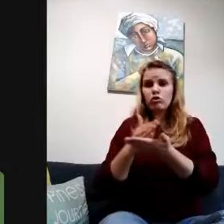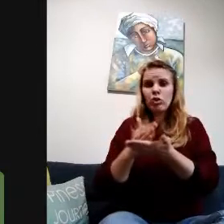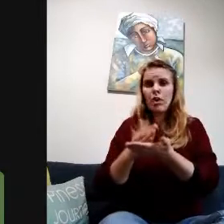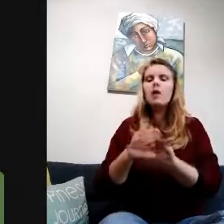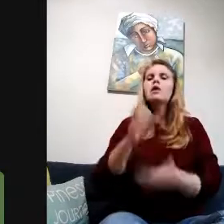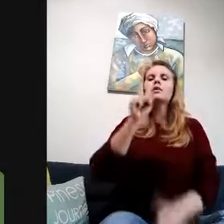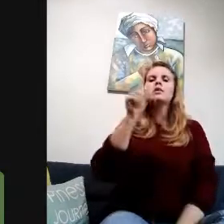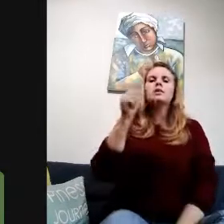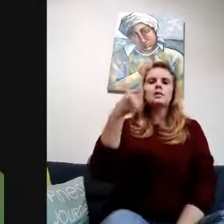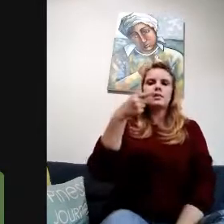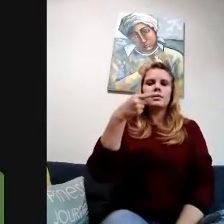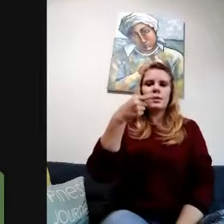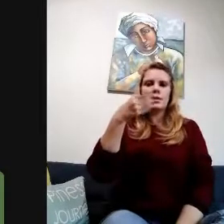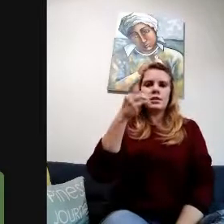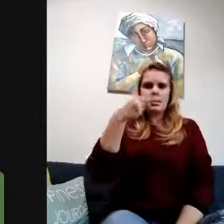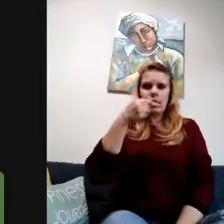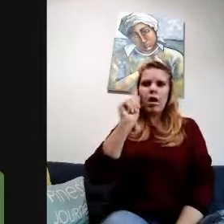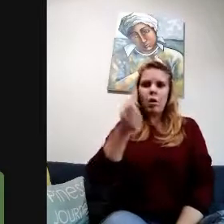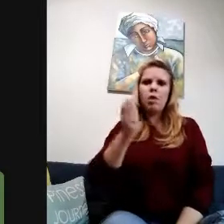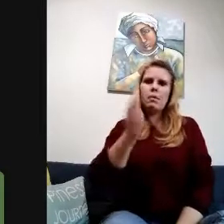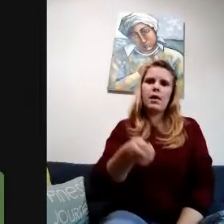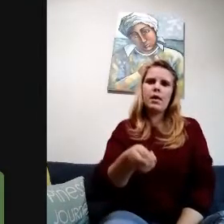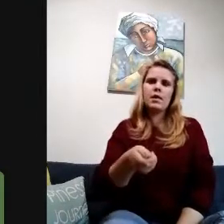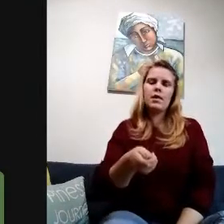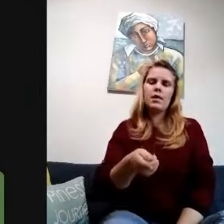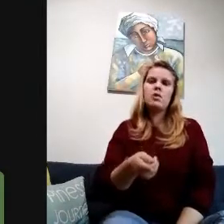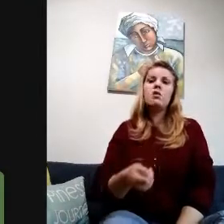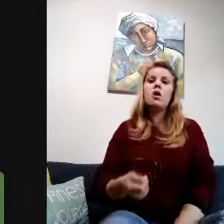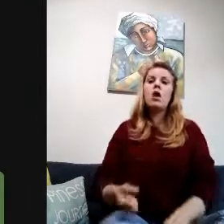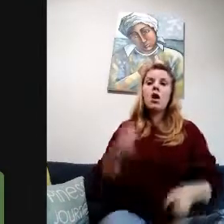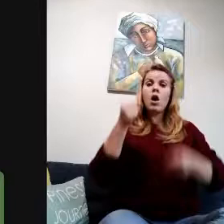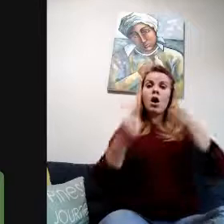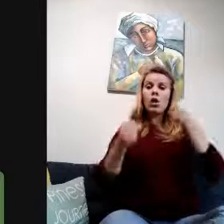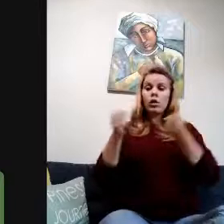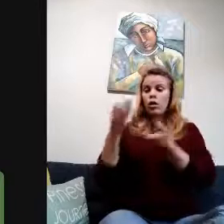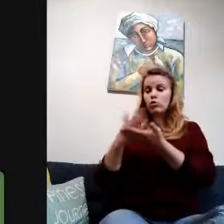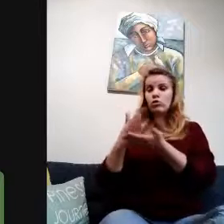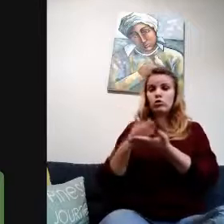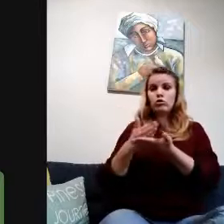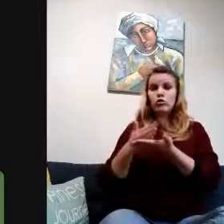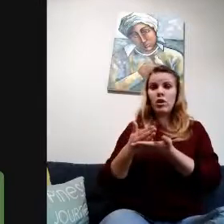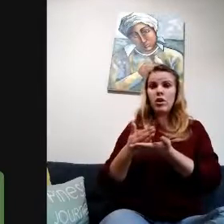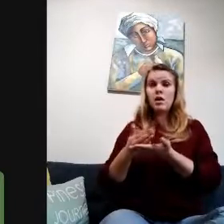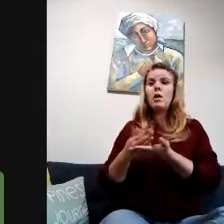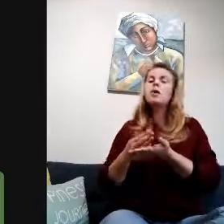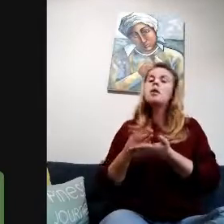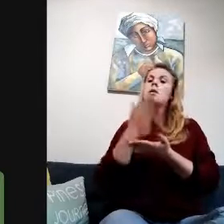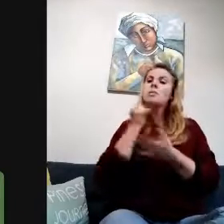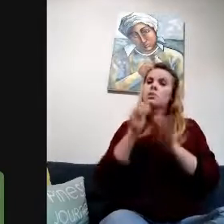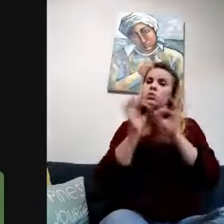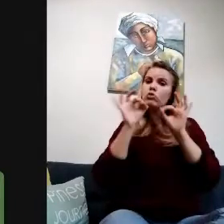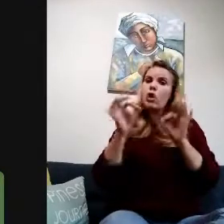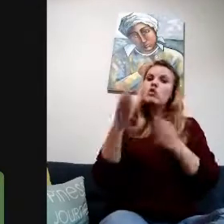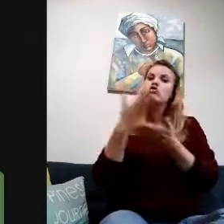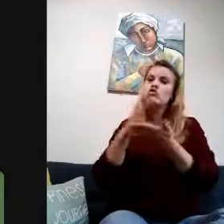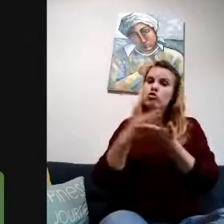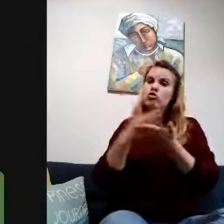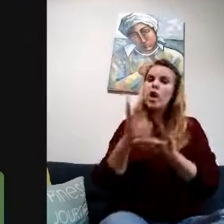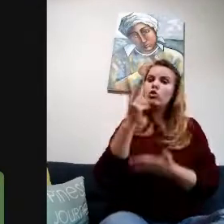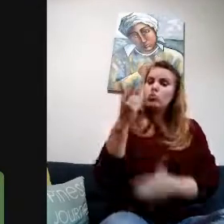SADGA. I think it's important with the card sharing, emphasis on card sharing. So for the